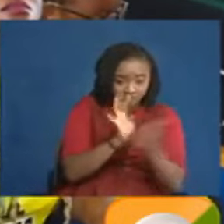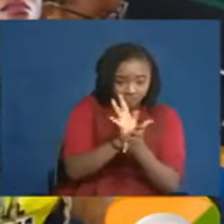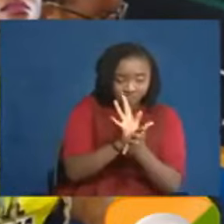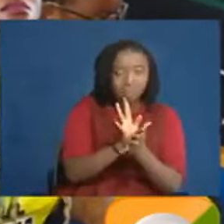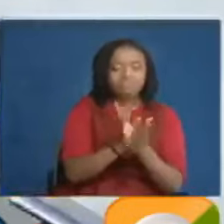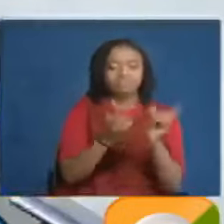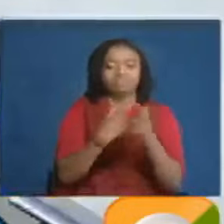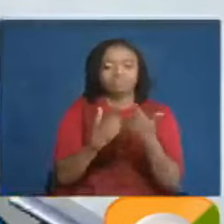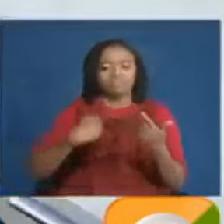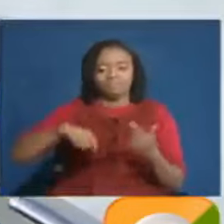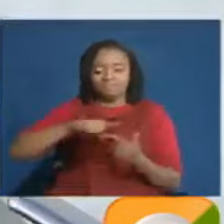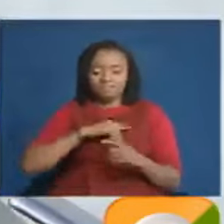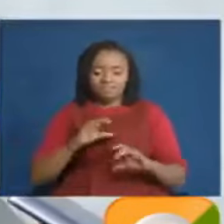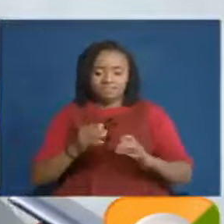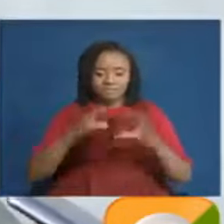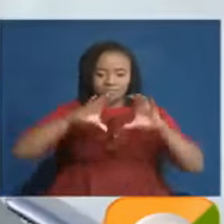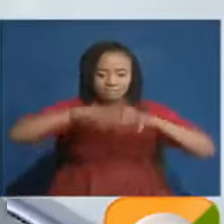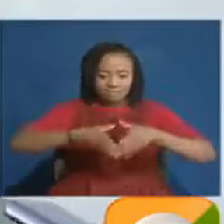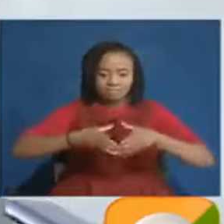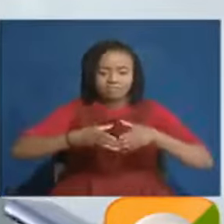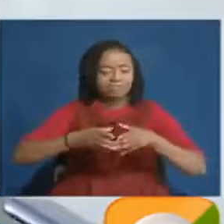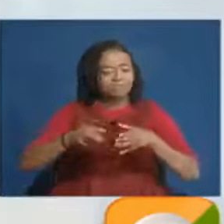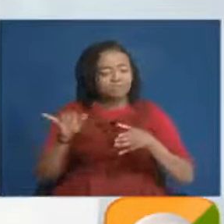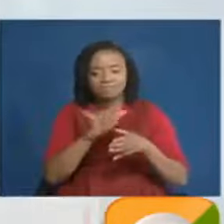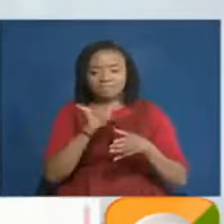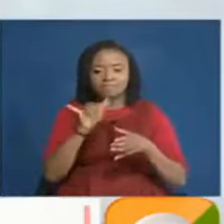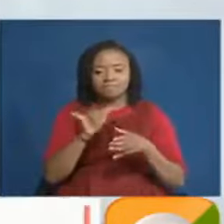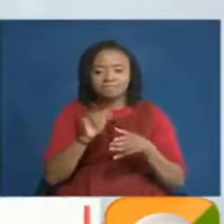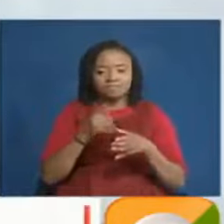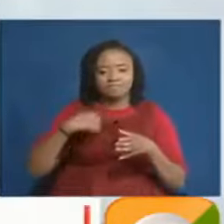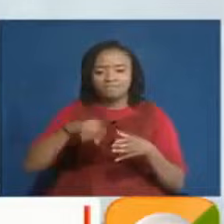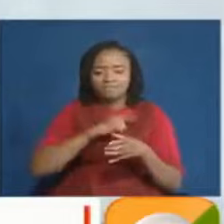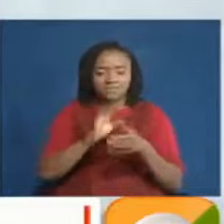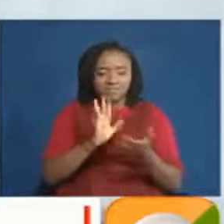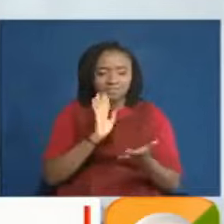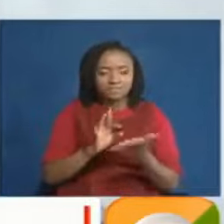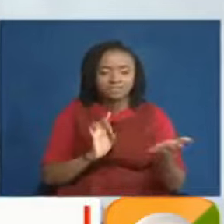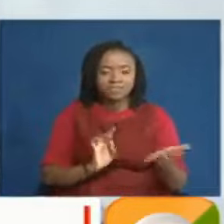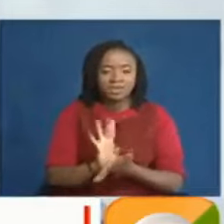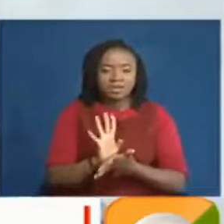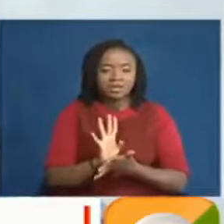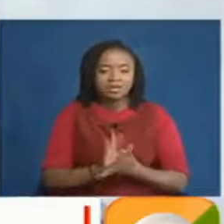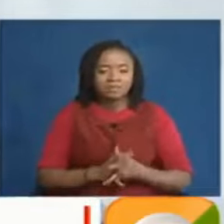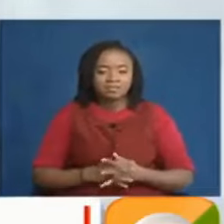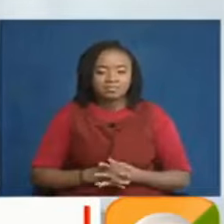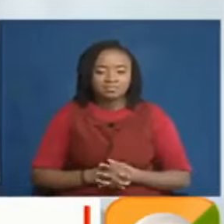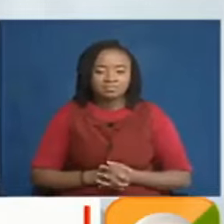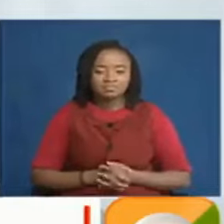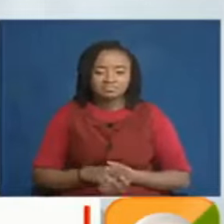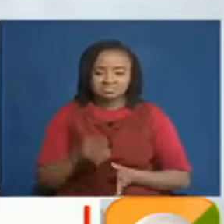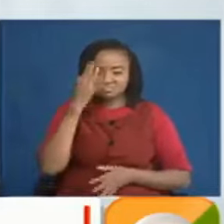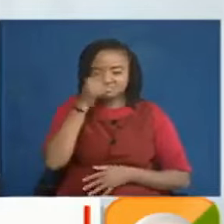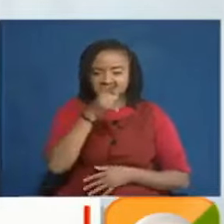Our immediate concern then will be to eject him also as a member of the party, because then you cannot be found to